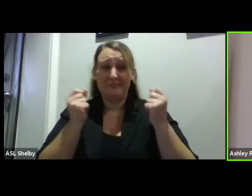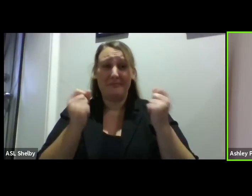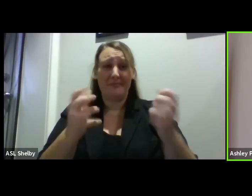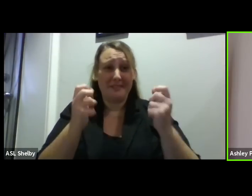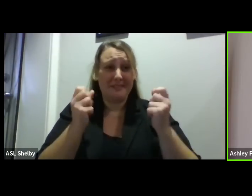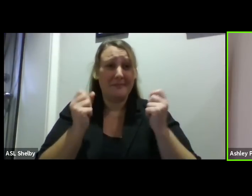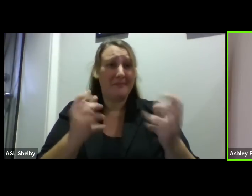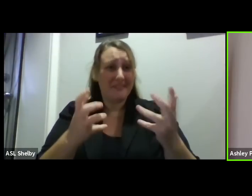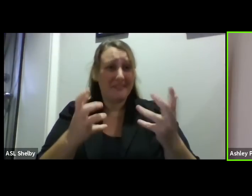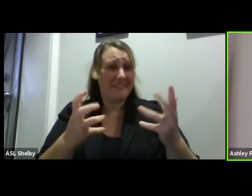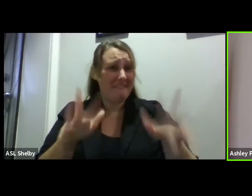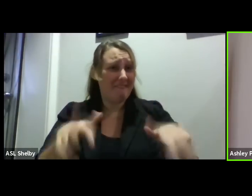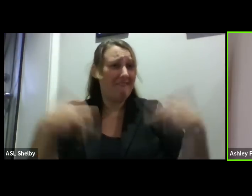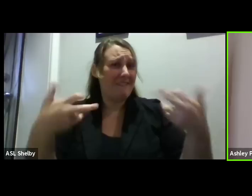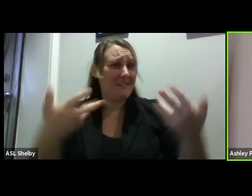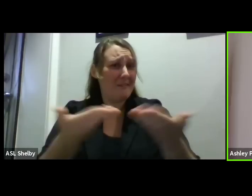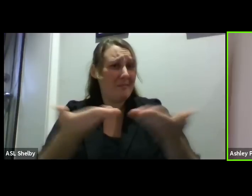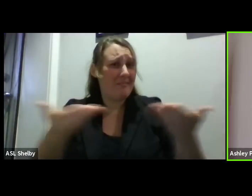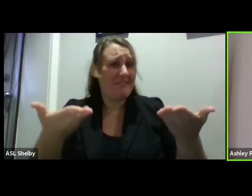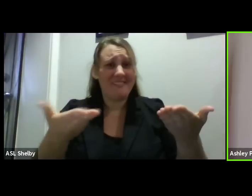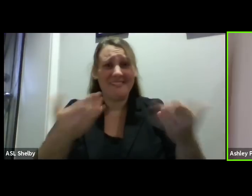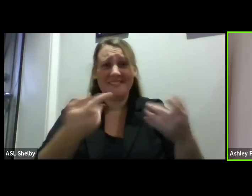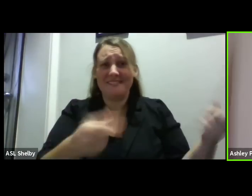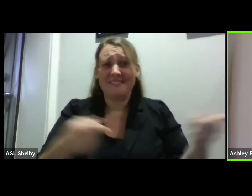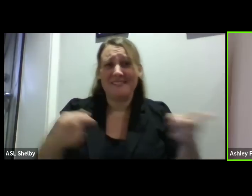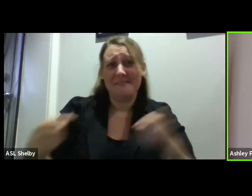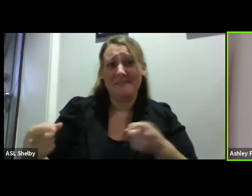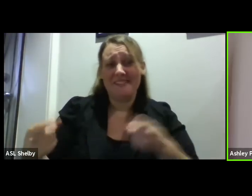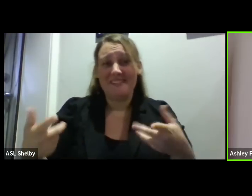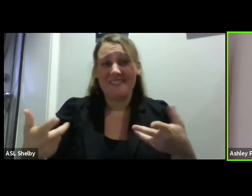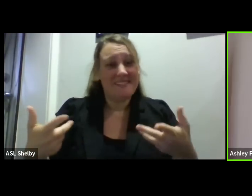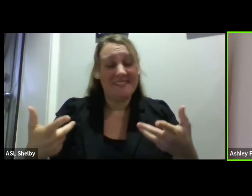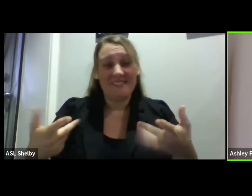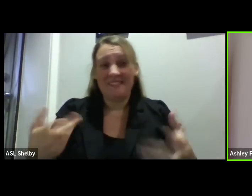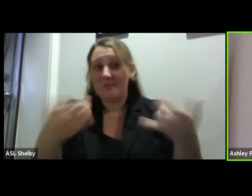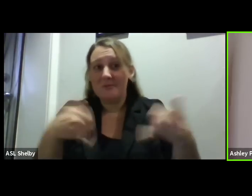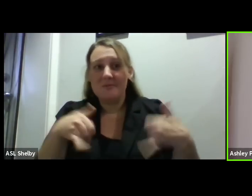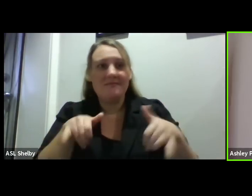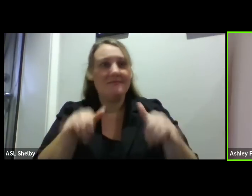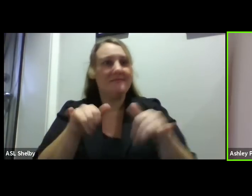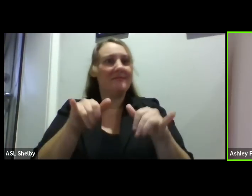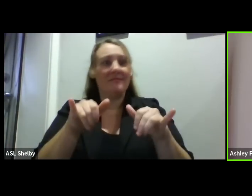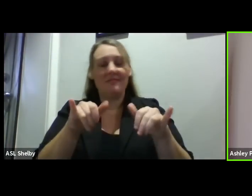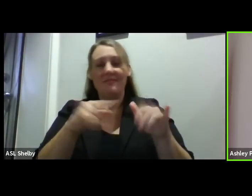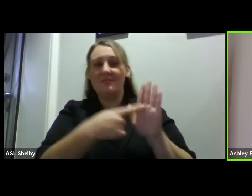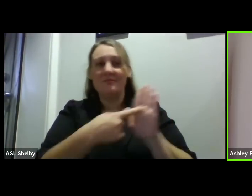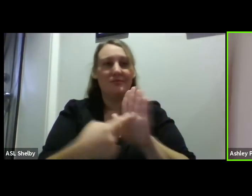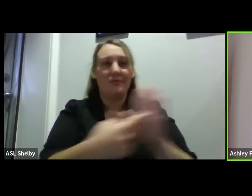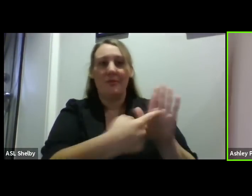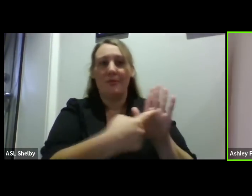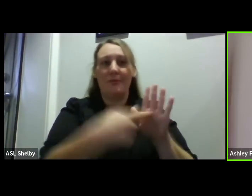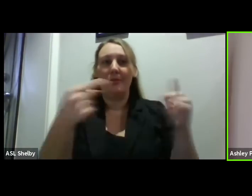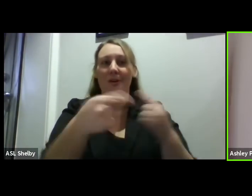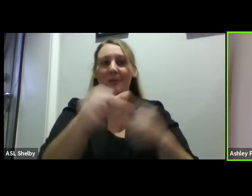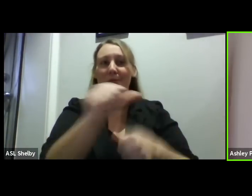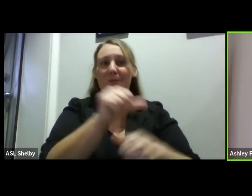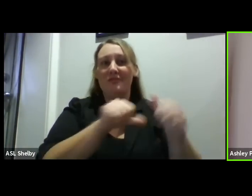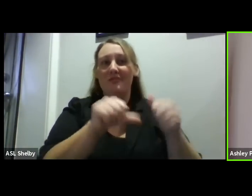we have all of this that's going on around us, and we're still perpetuating levels of harm within our own community. And